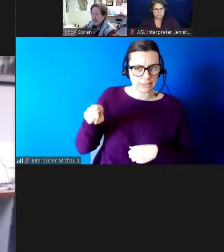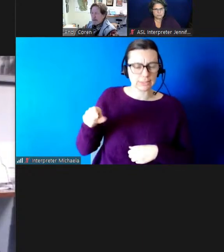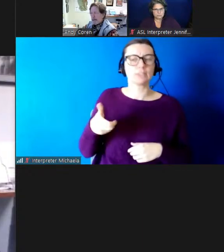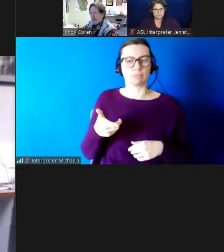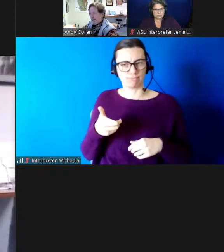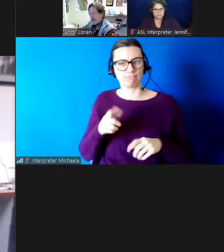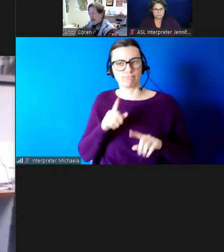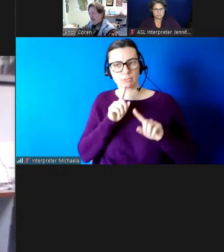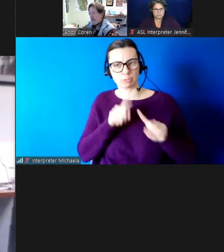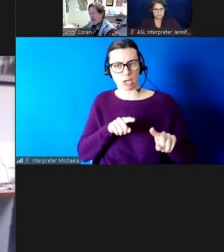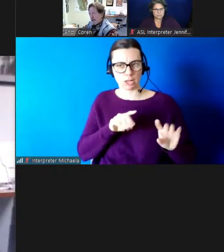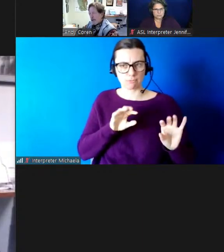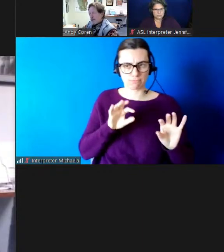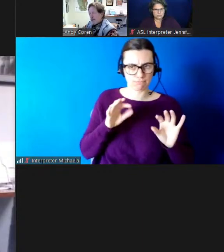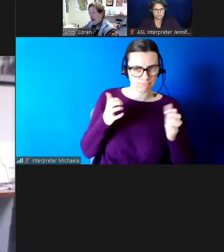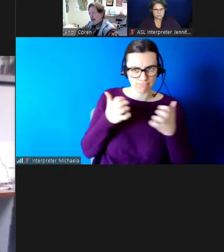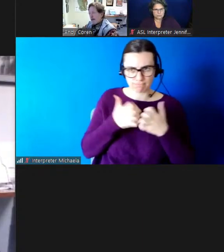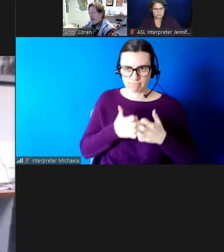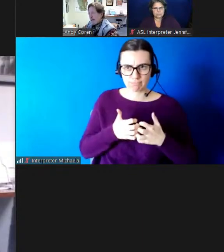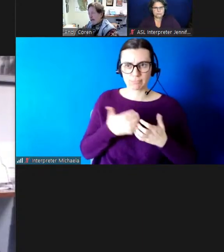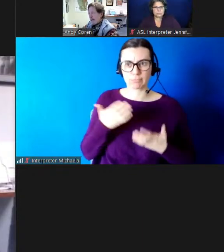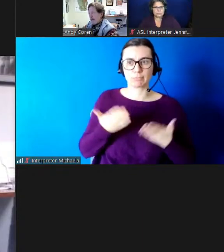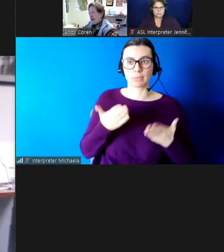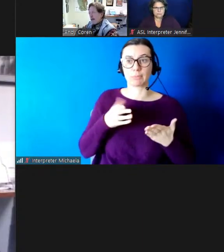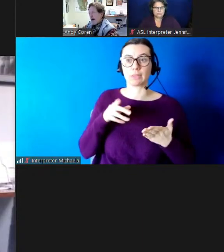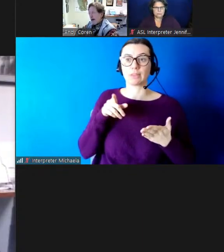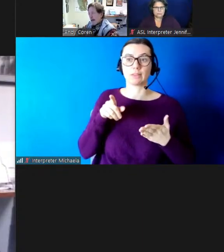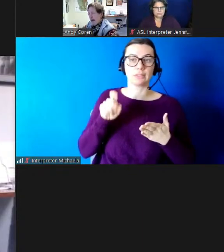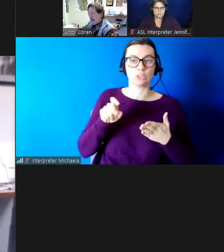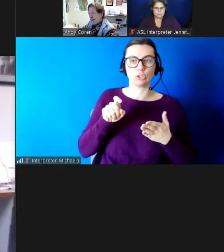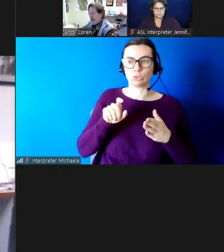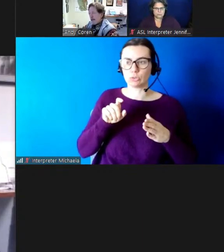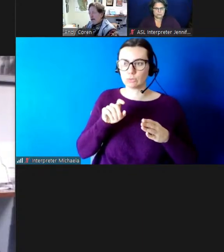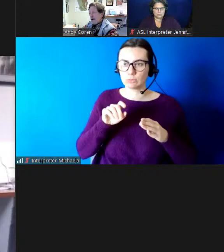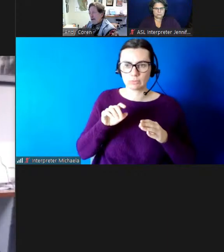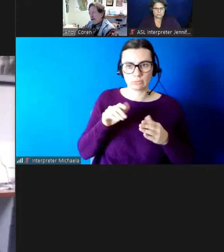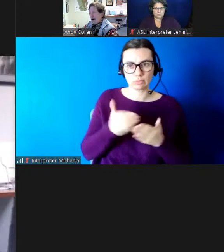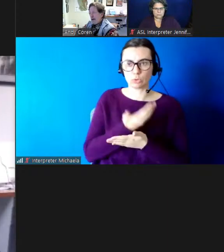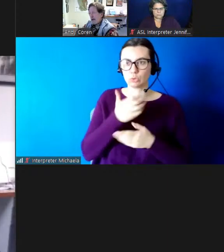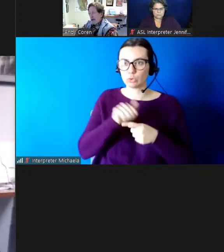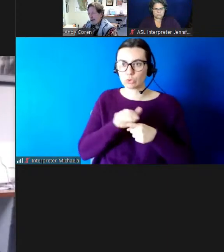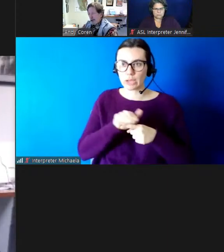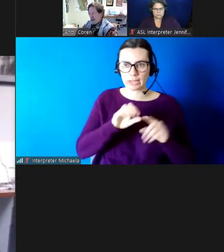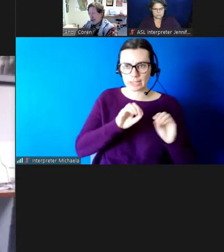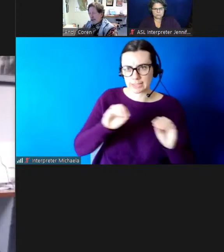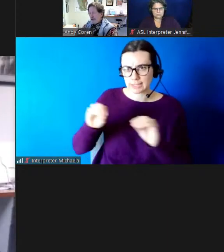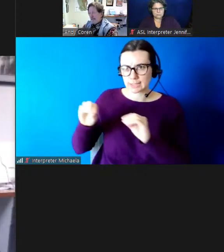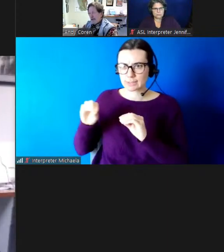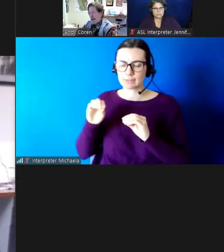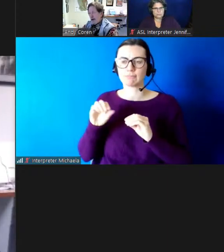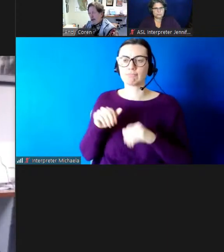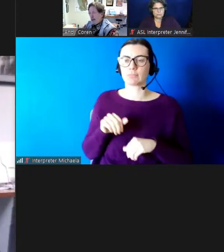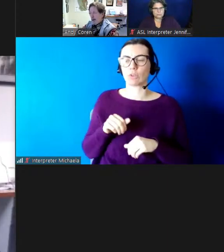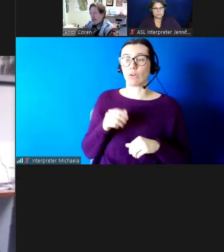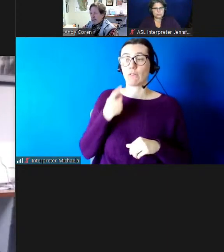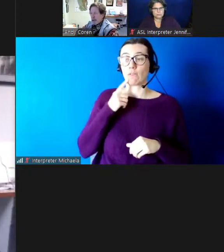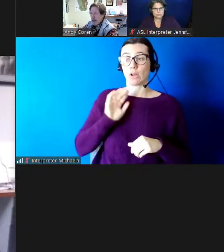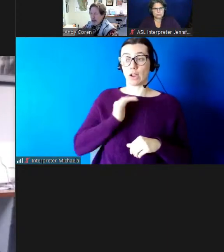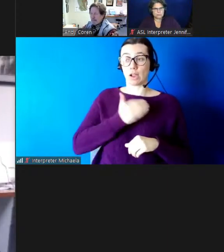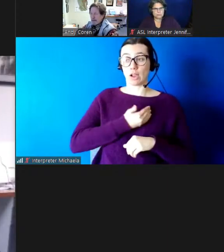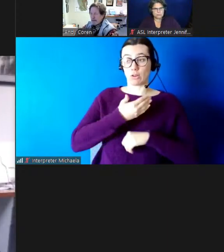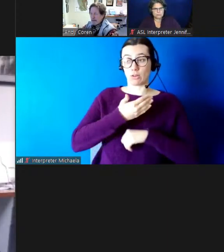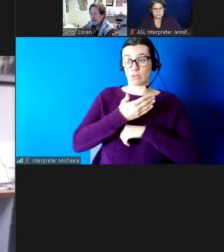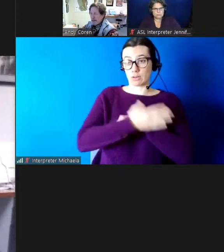cross-training people, and so on and so forth. So I think in our county, judging from what we